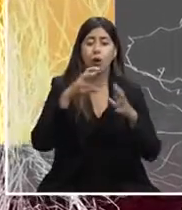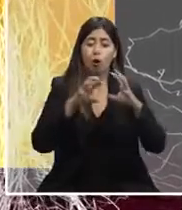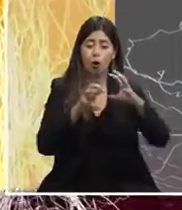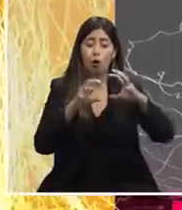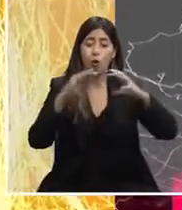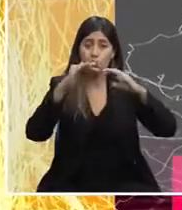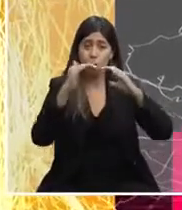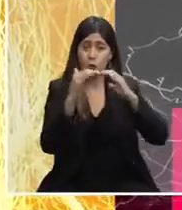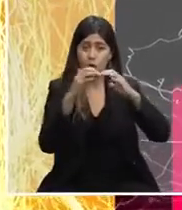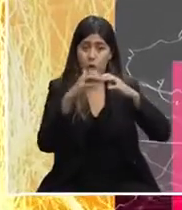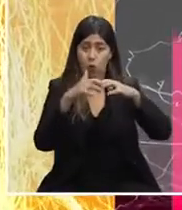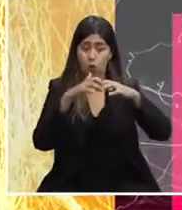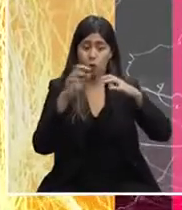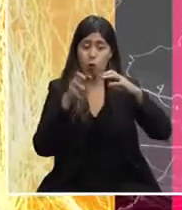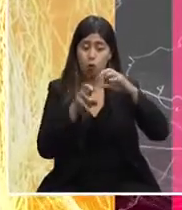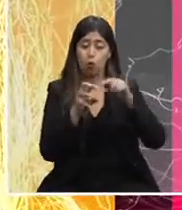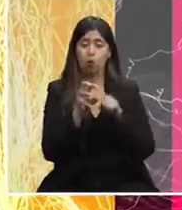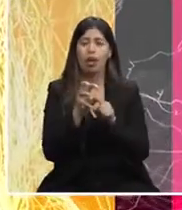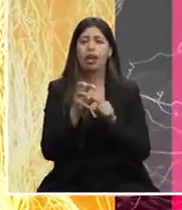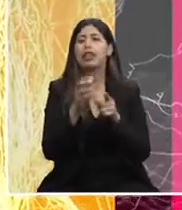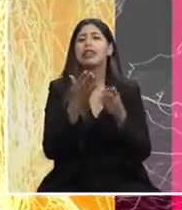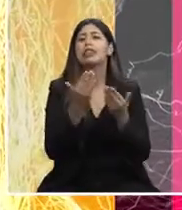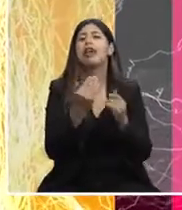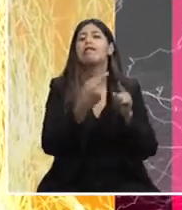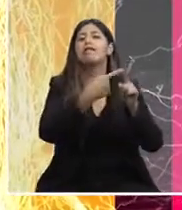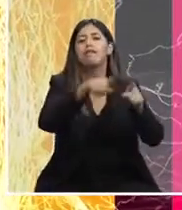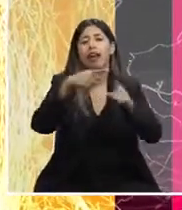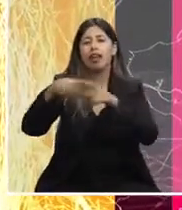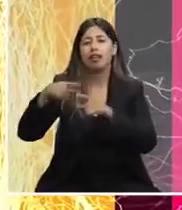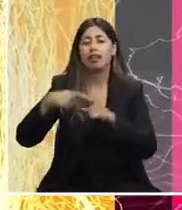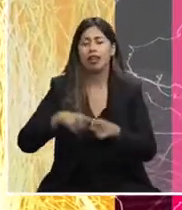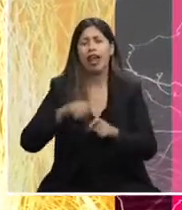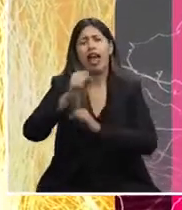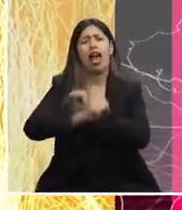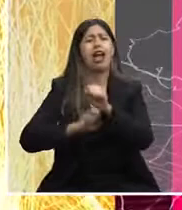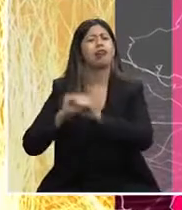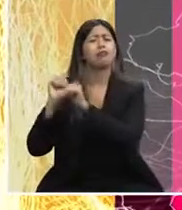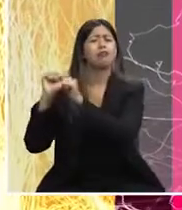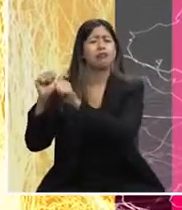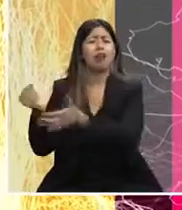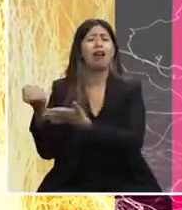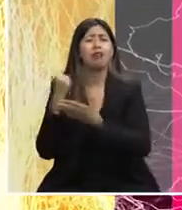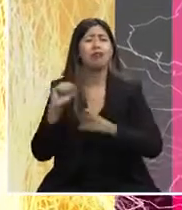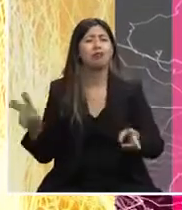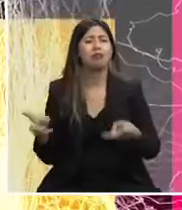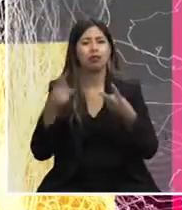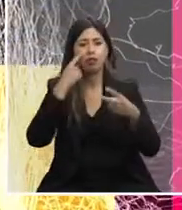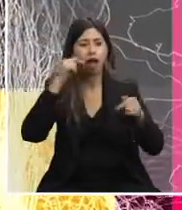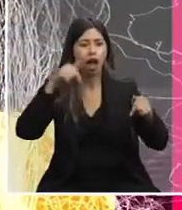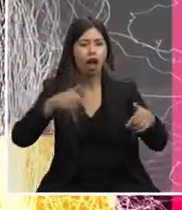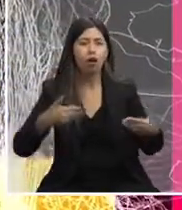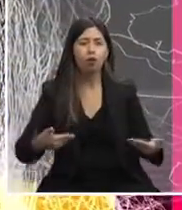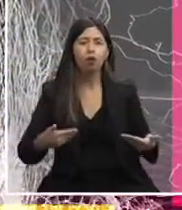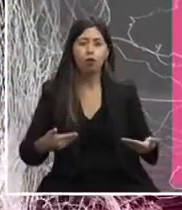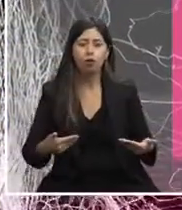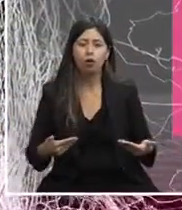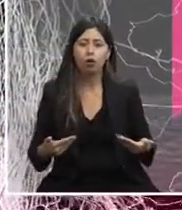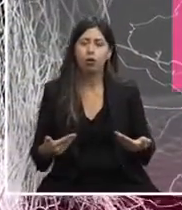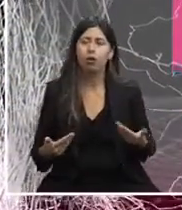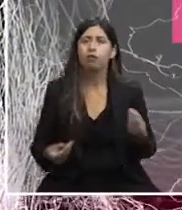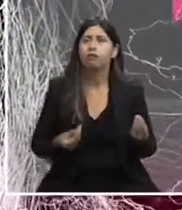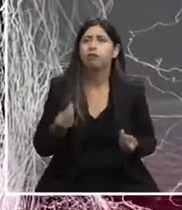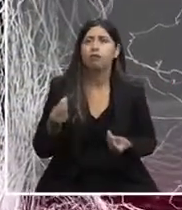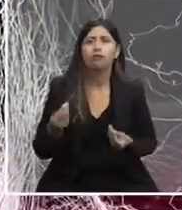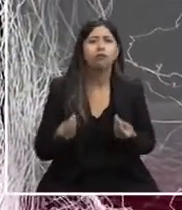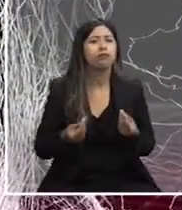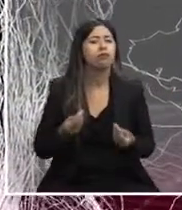to survive, but now they are leading us to our doom. We must now replace them with new